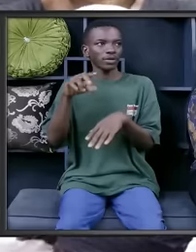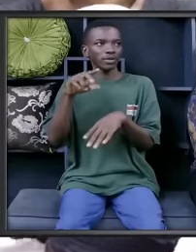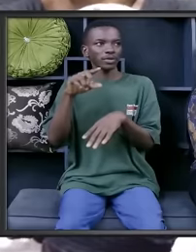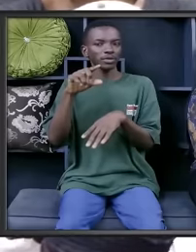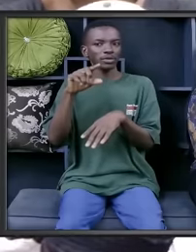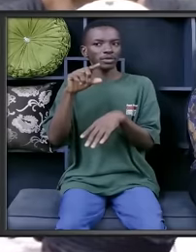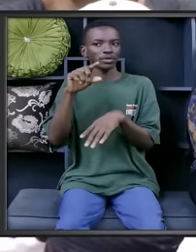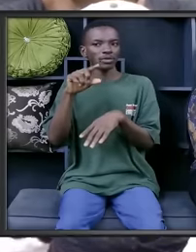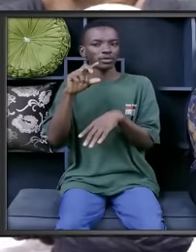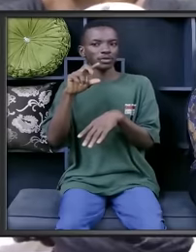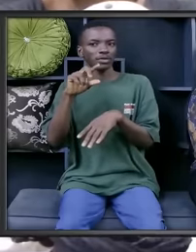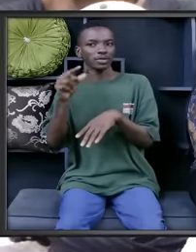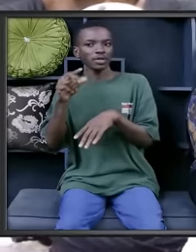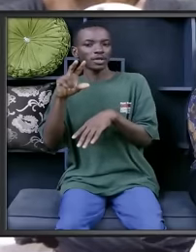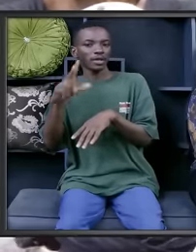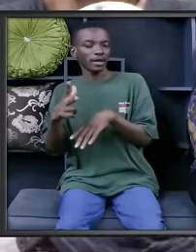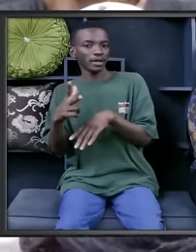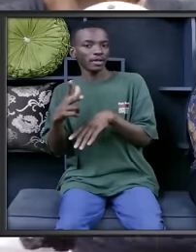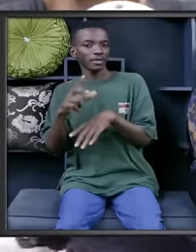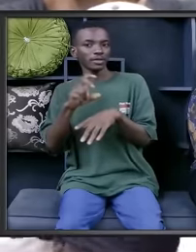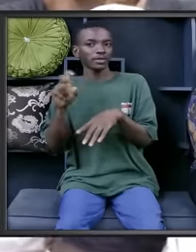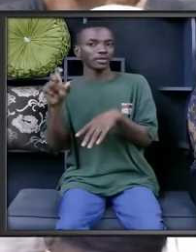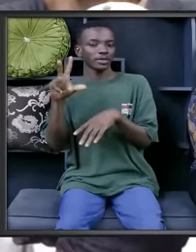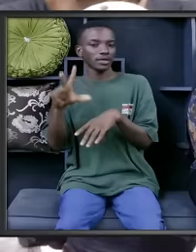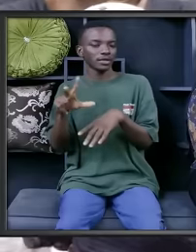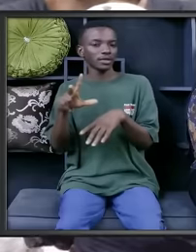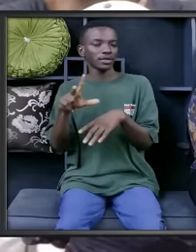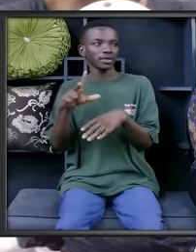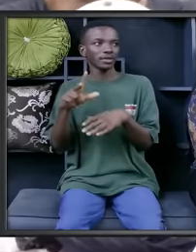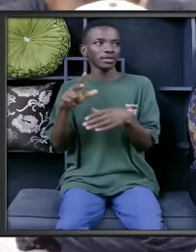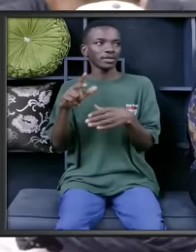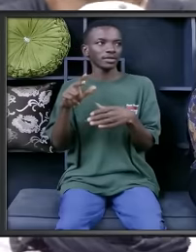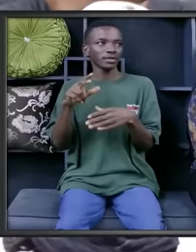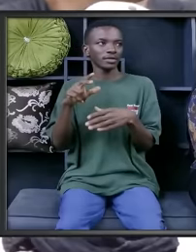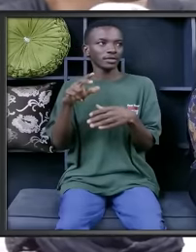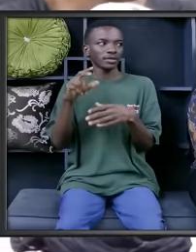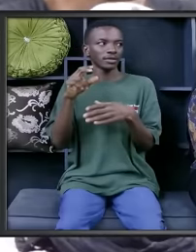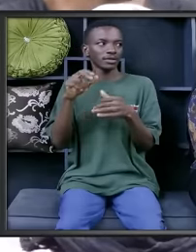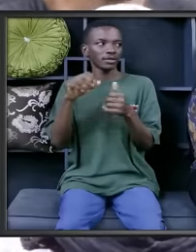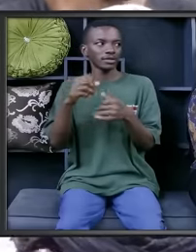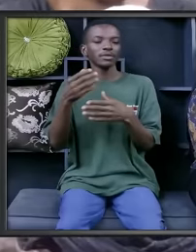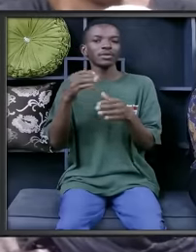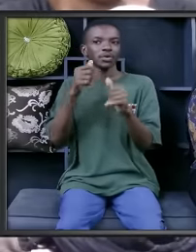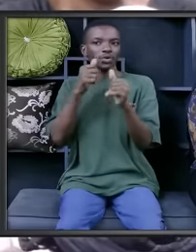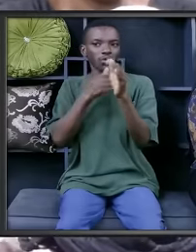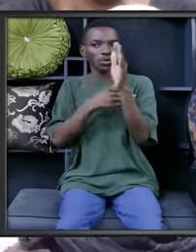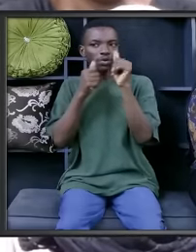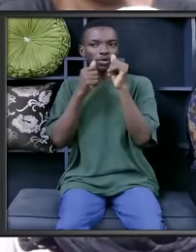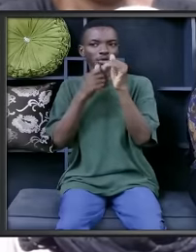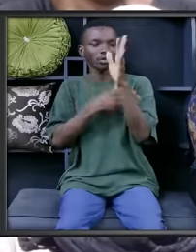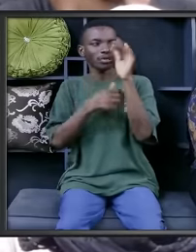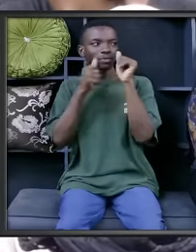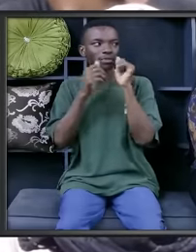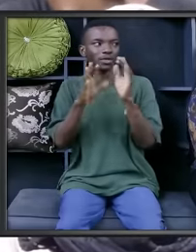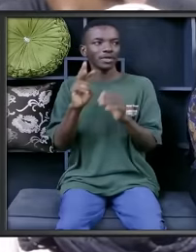2003, November. So for January 2004, nine money come. Nine money everywhere. Nine God bless her. Nine God bless